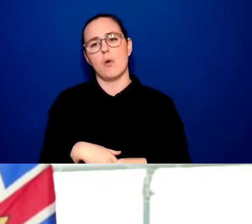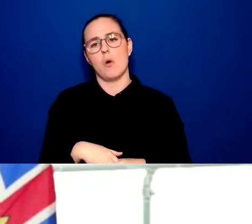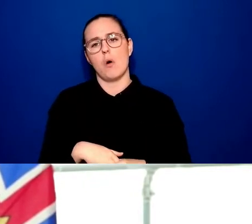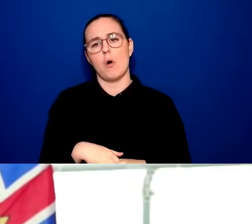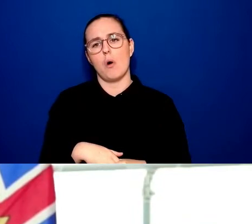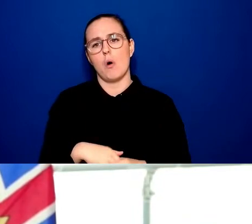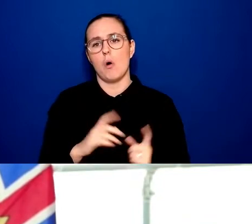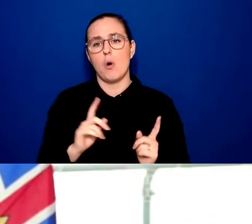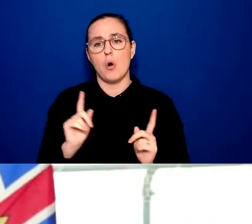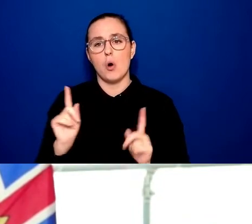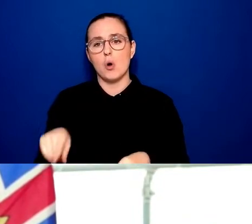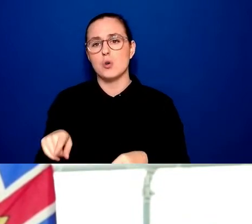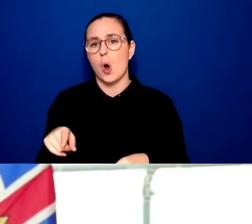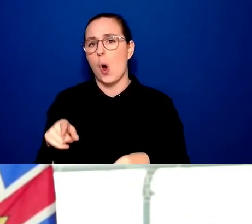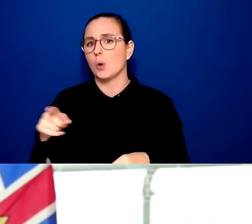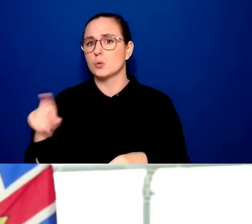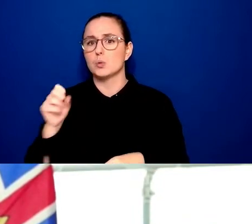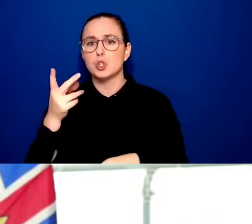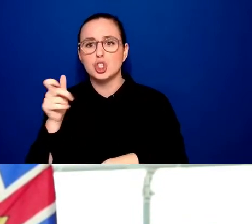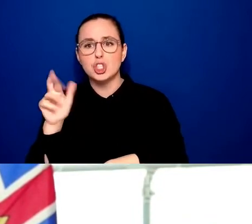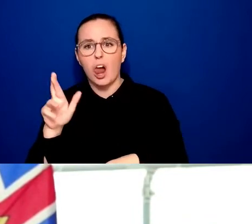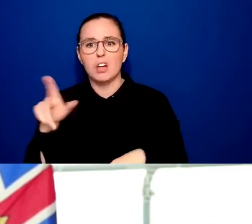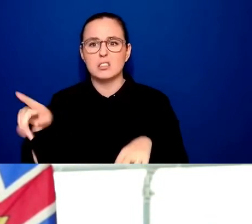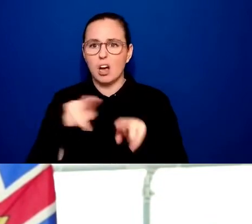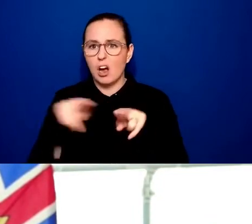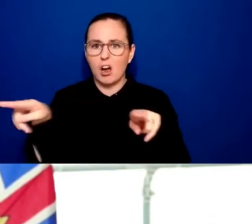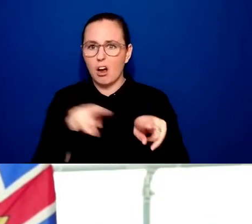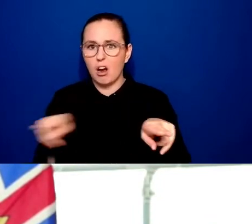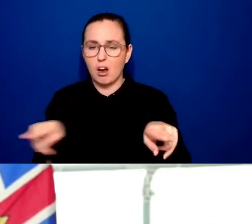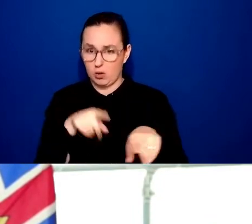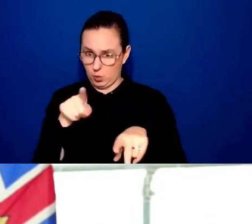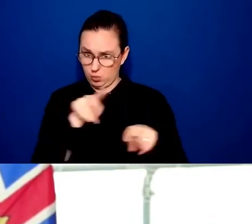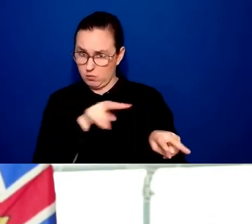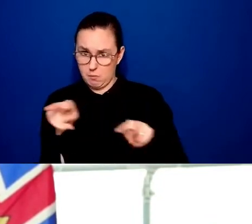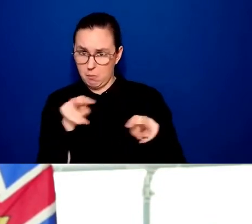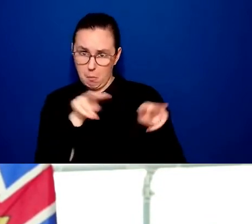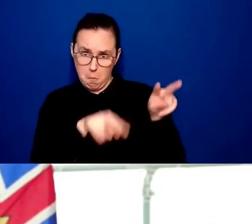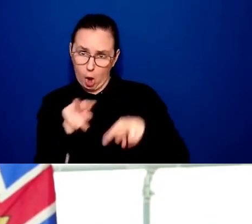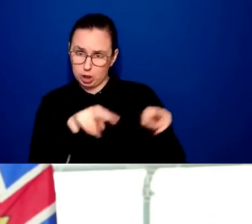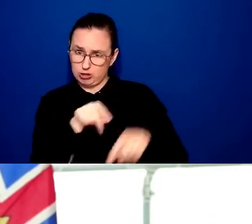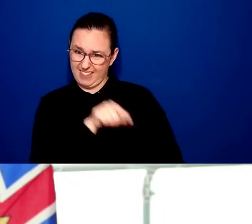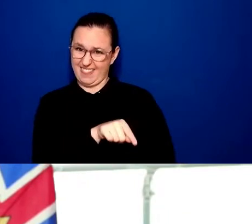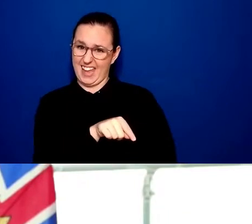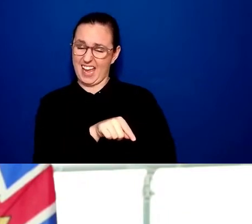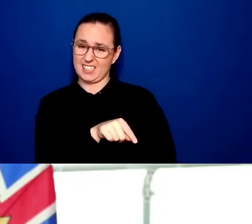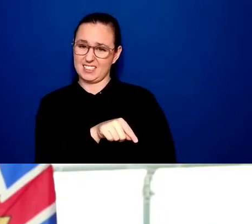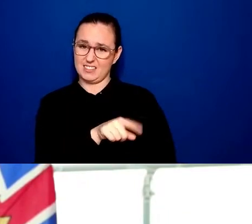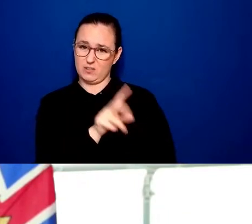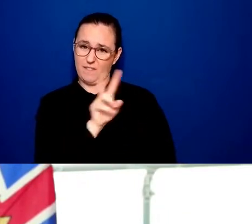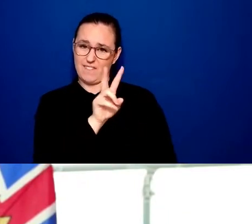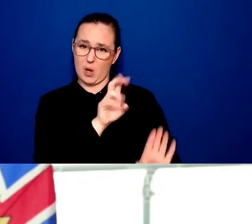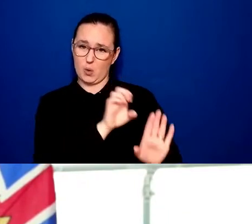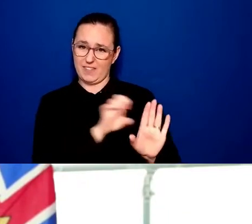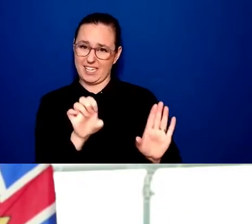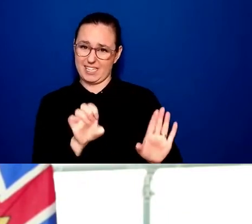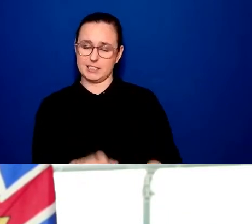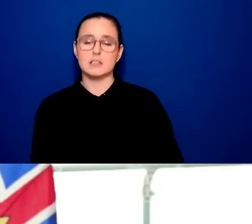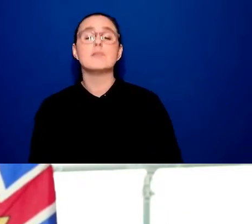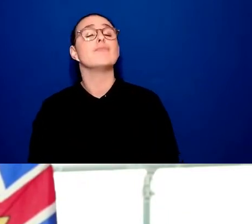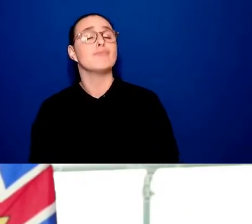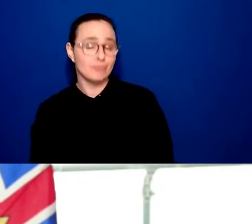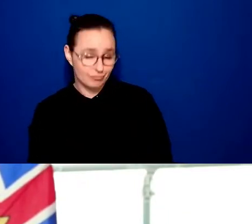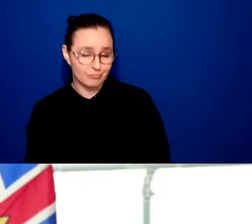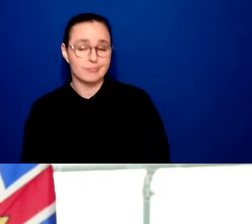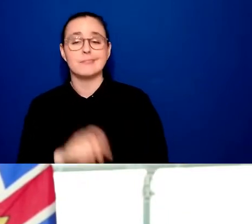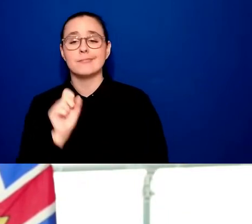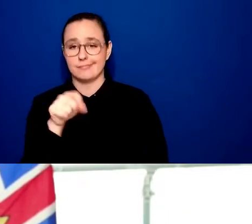more common living areas in the neighborhood? The short answer is yes, we have been challenged